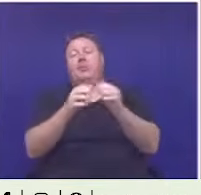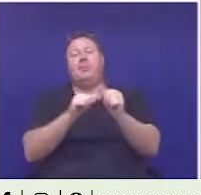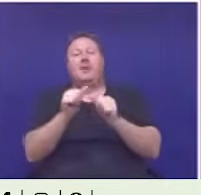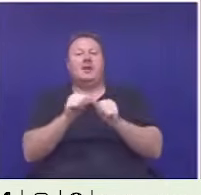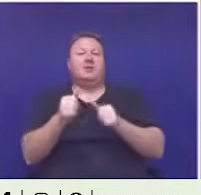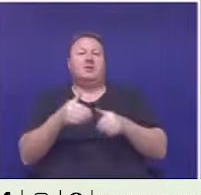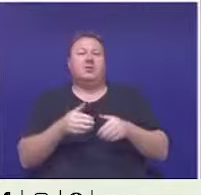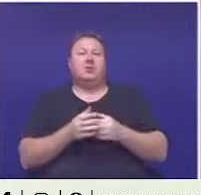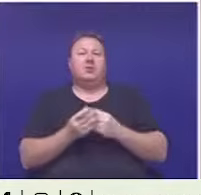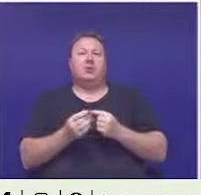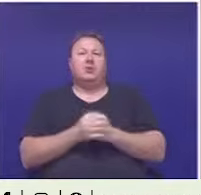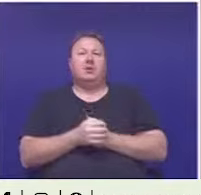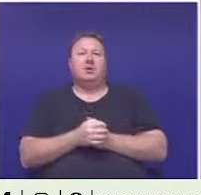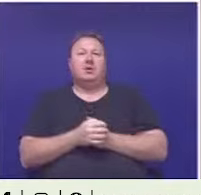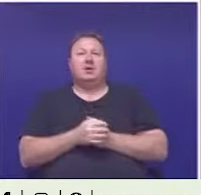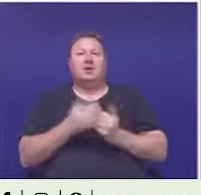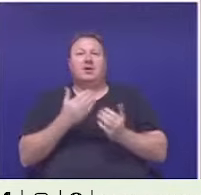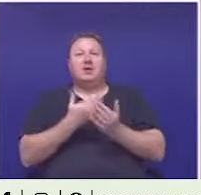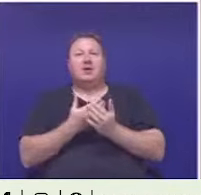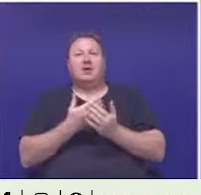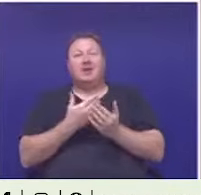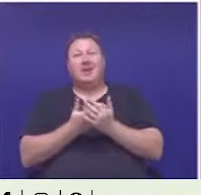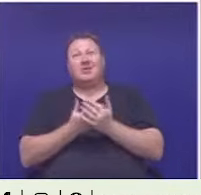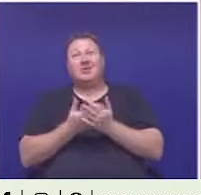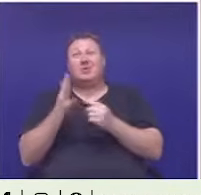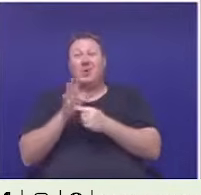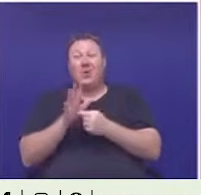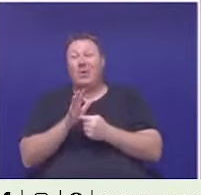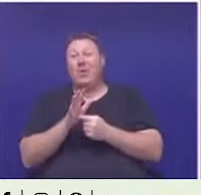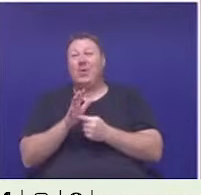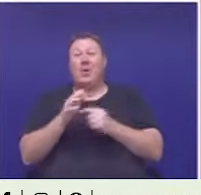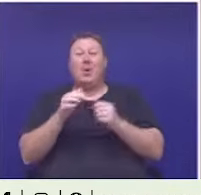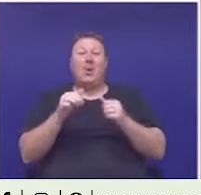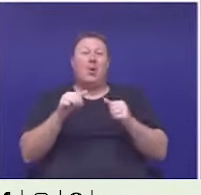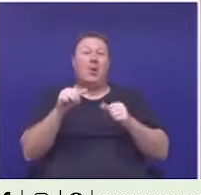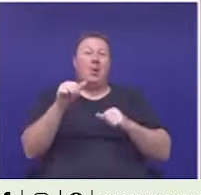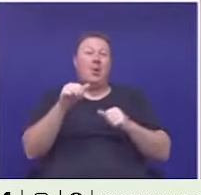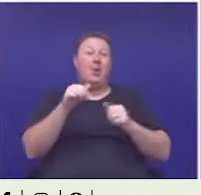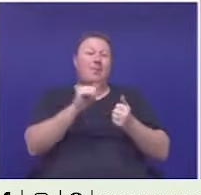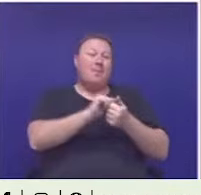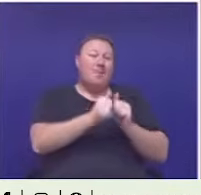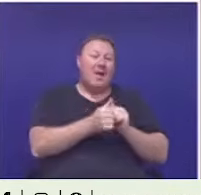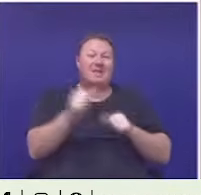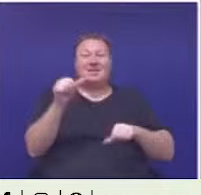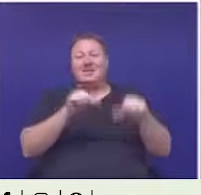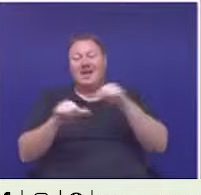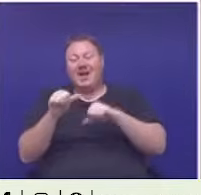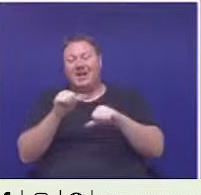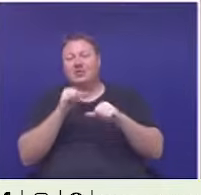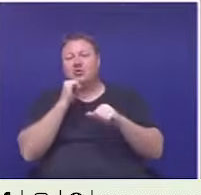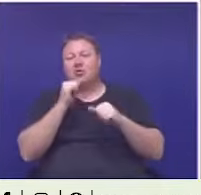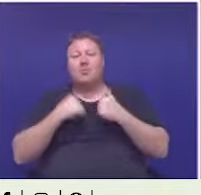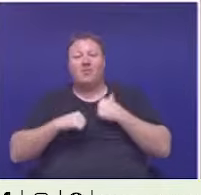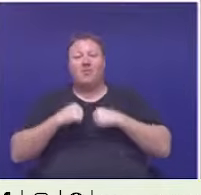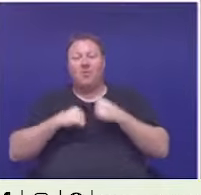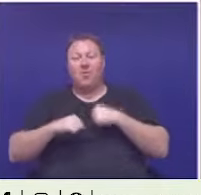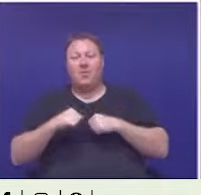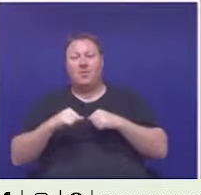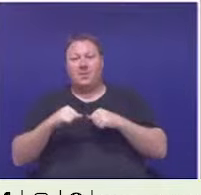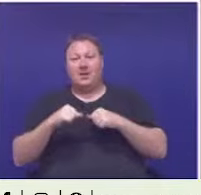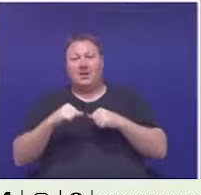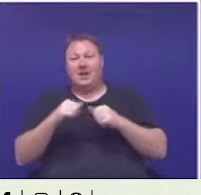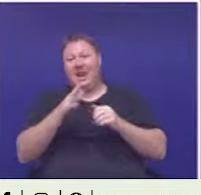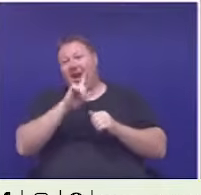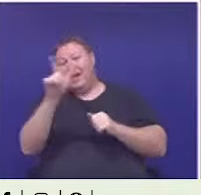can lament about how children are not performing well in maths and science, but if we miss it right at the foundations, we